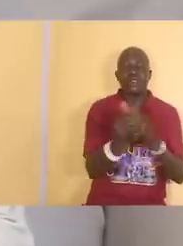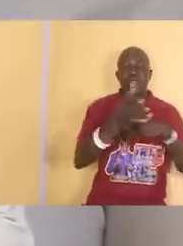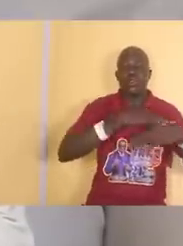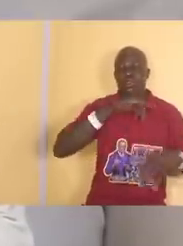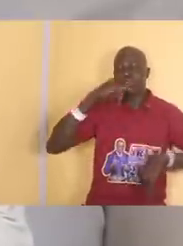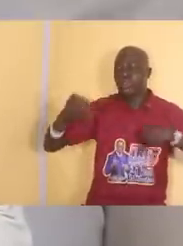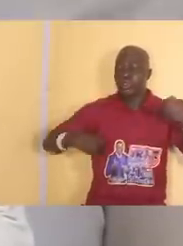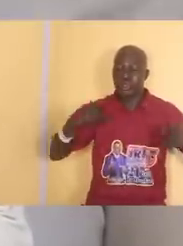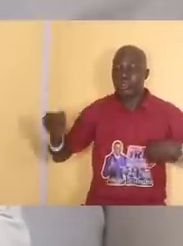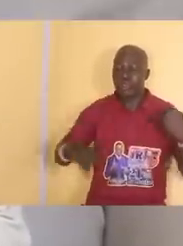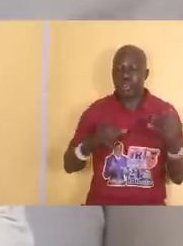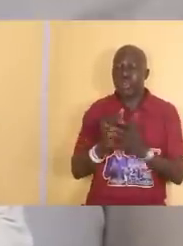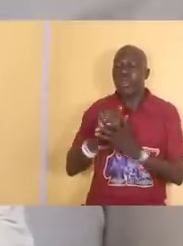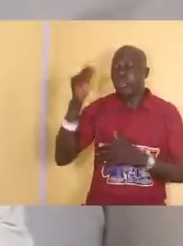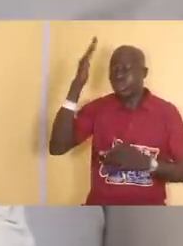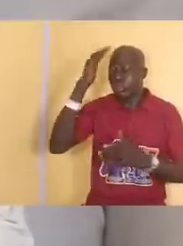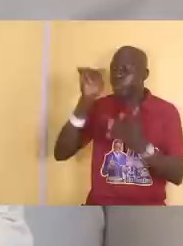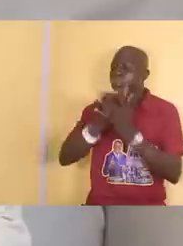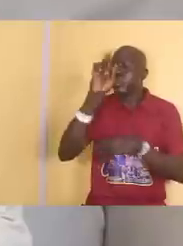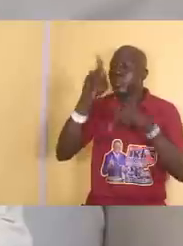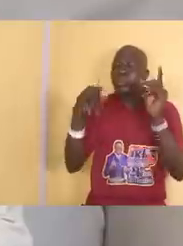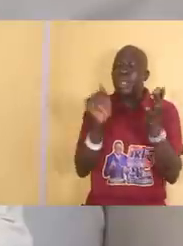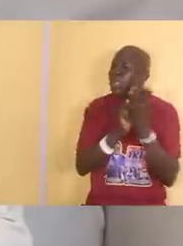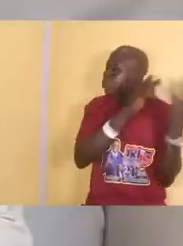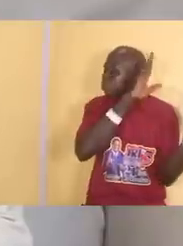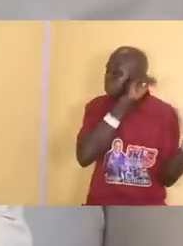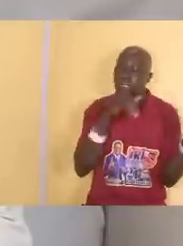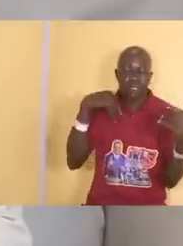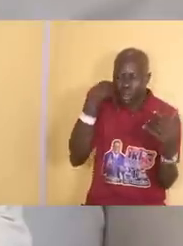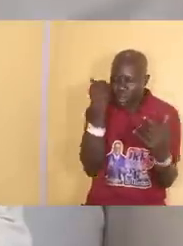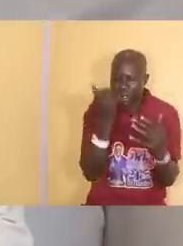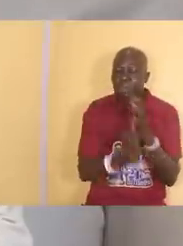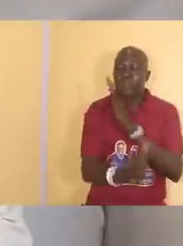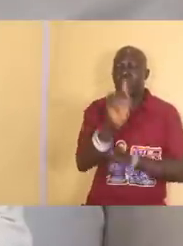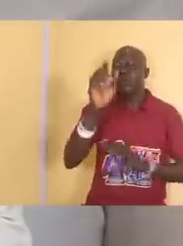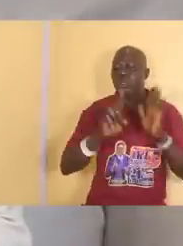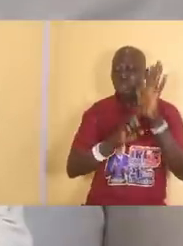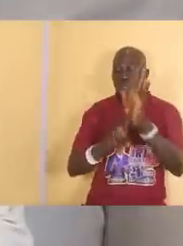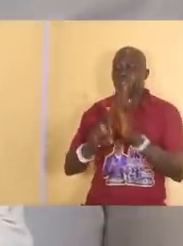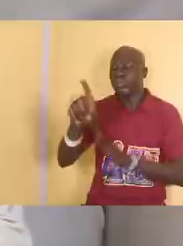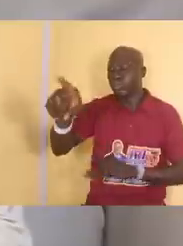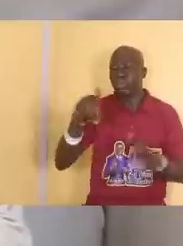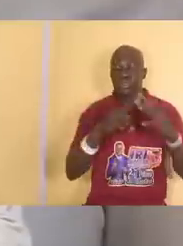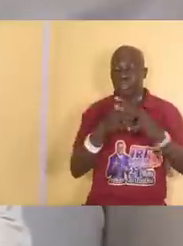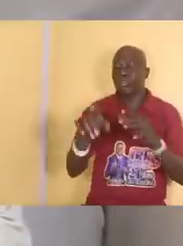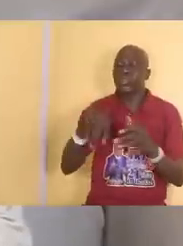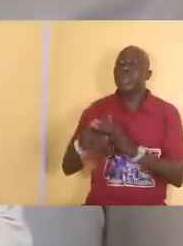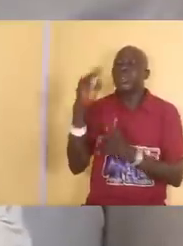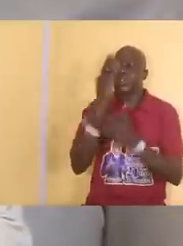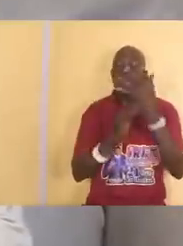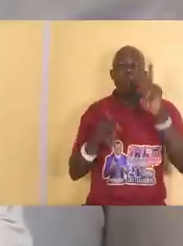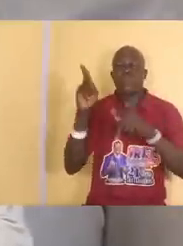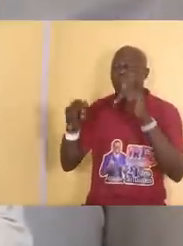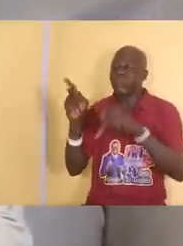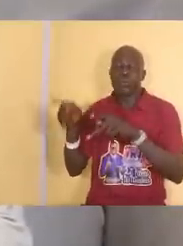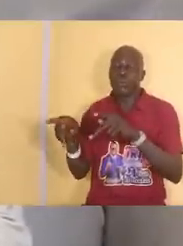with joy. So where they will be expecting your shame. God will appear to you easily. And when they come out,